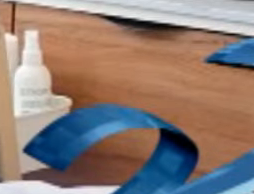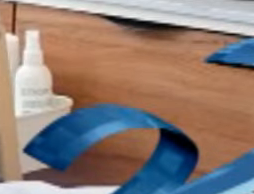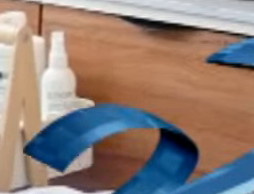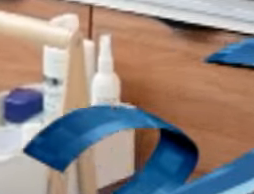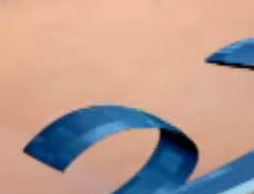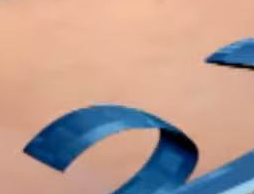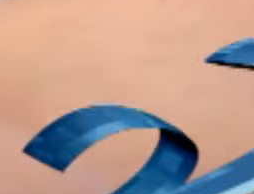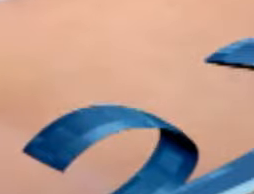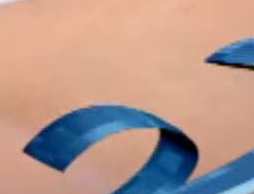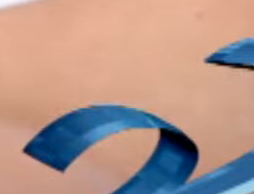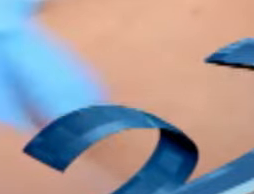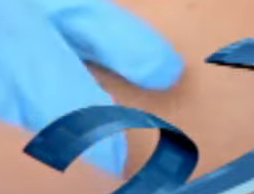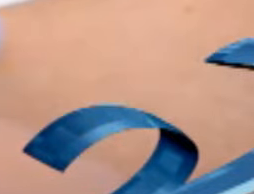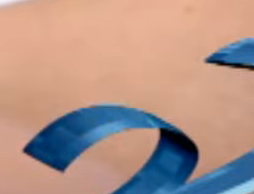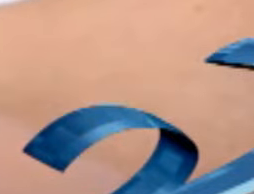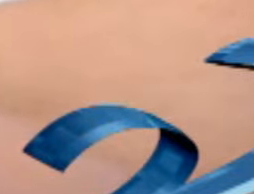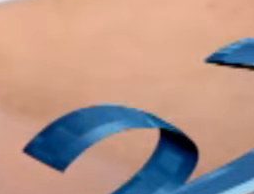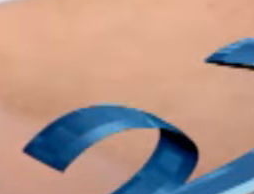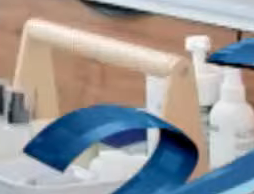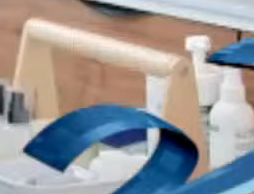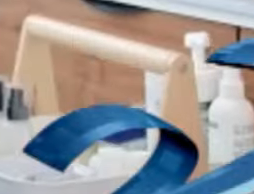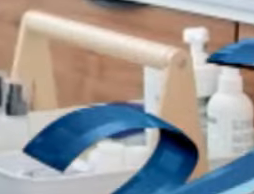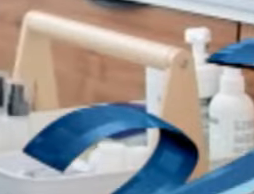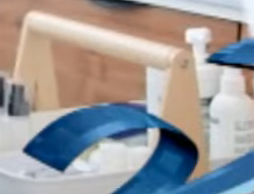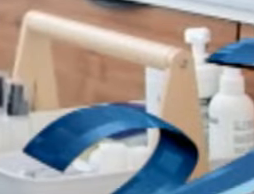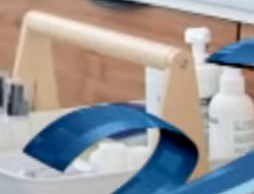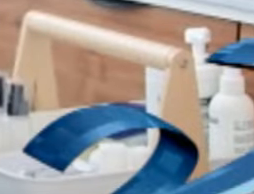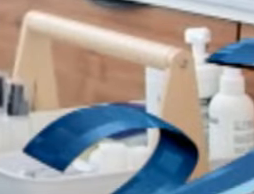and it can even cause a blood infection.